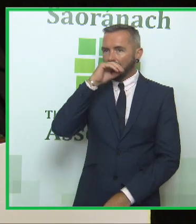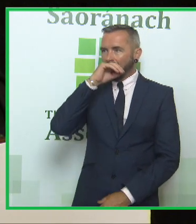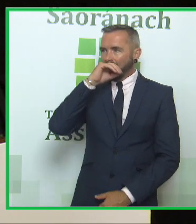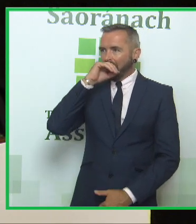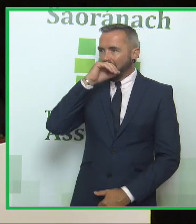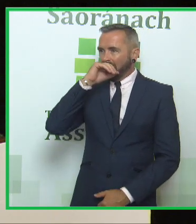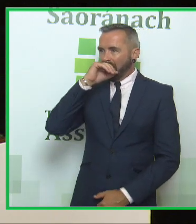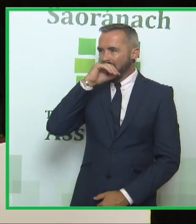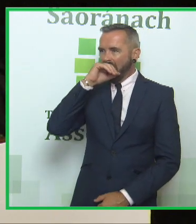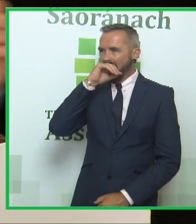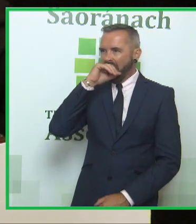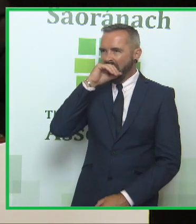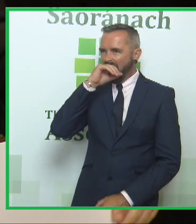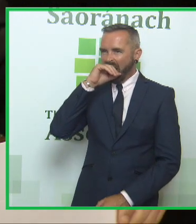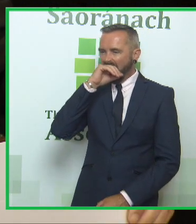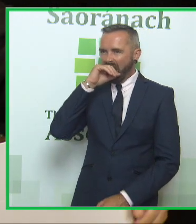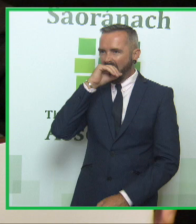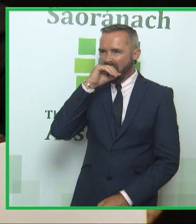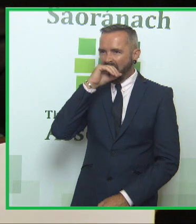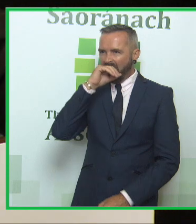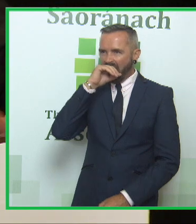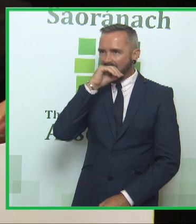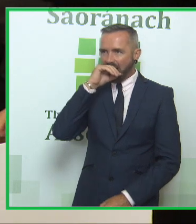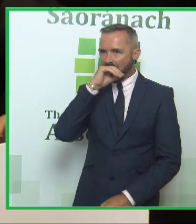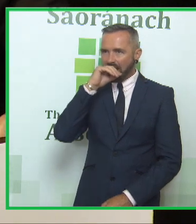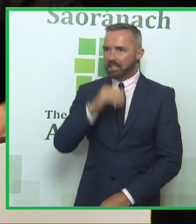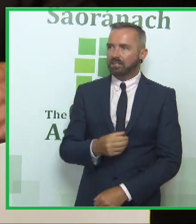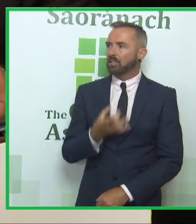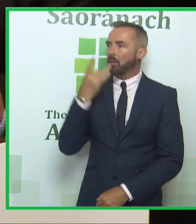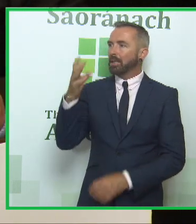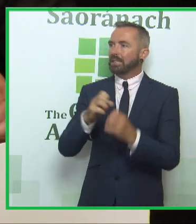feedback. Can I get everybody's attention, please?